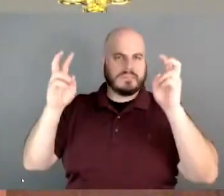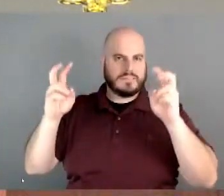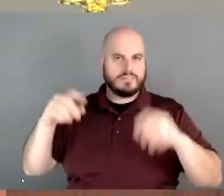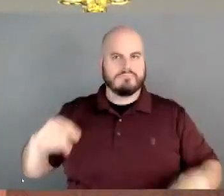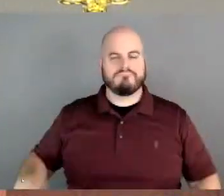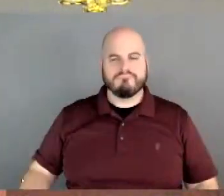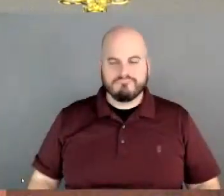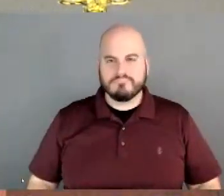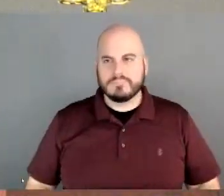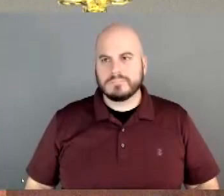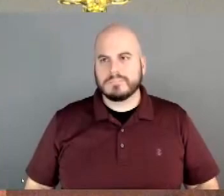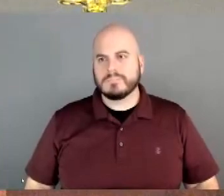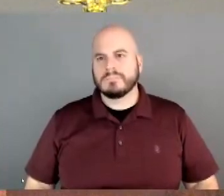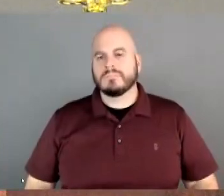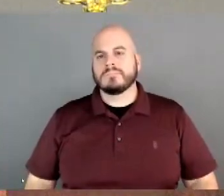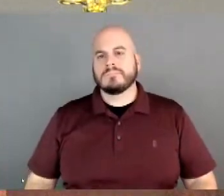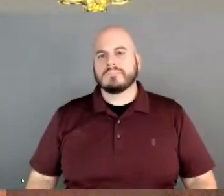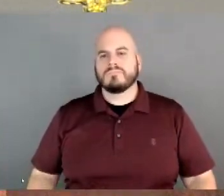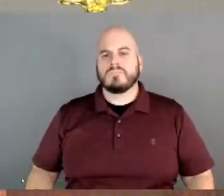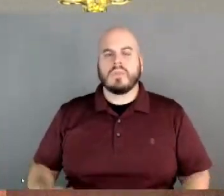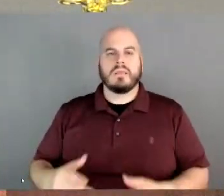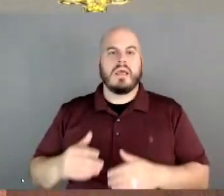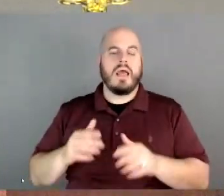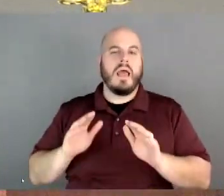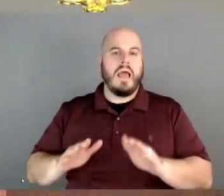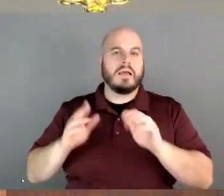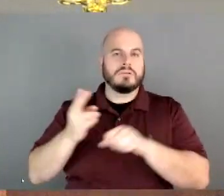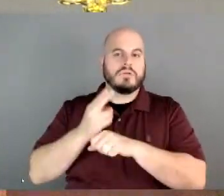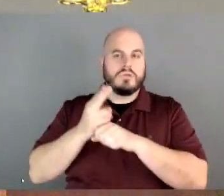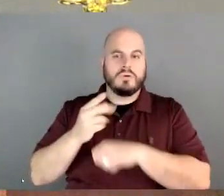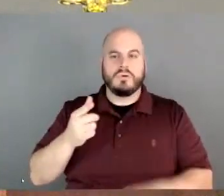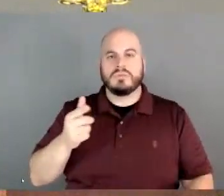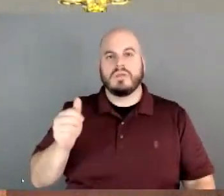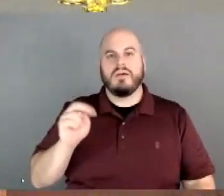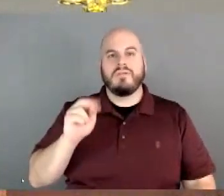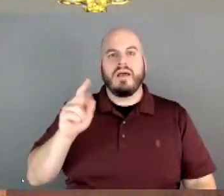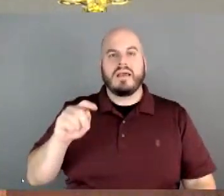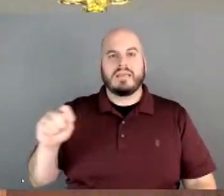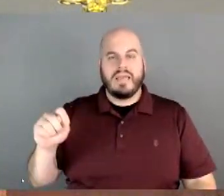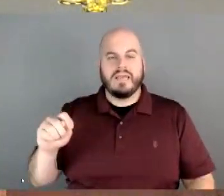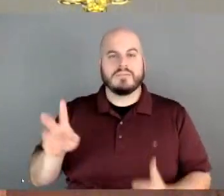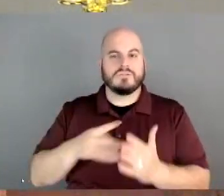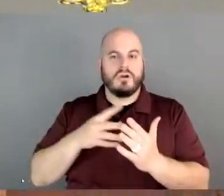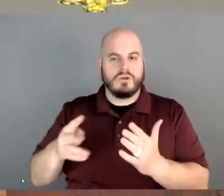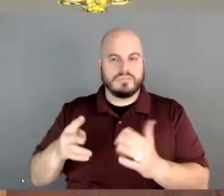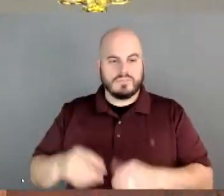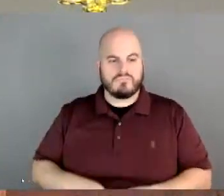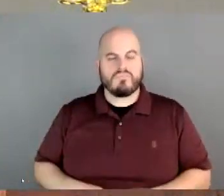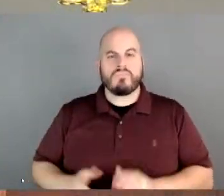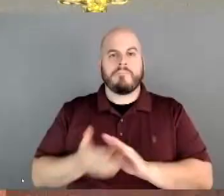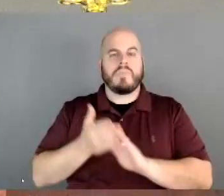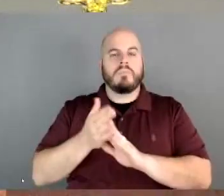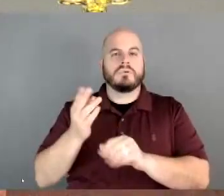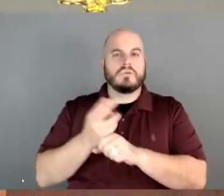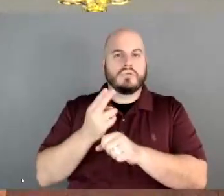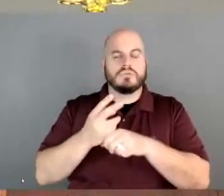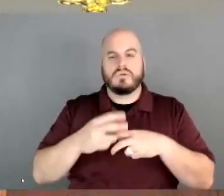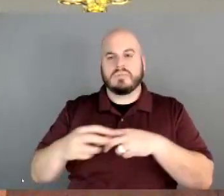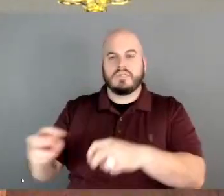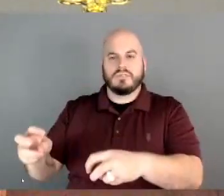The excellent use of Gantt charts, I love that, and the operations transition that chart also is, I like it